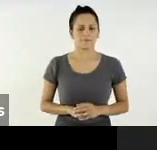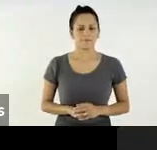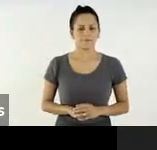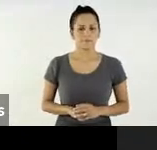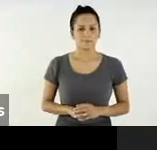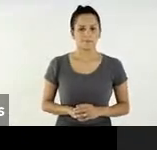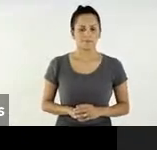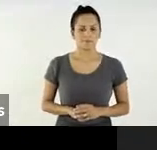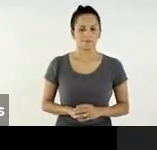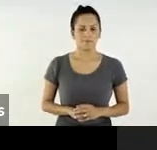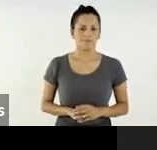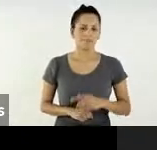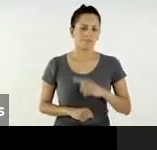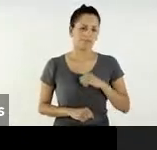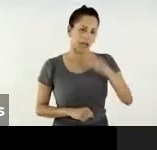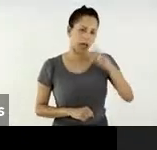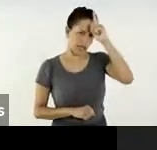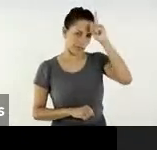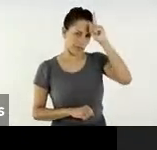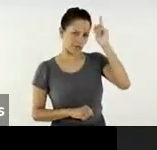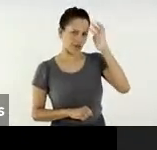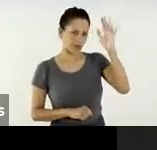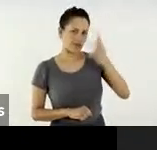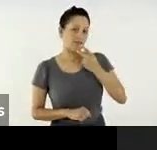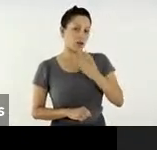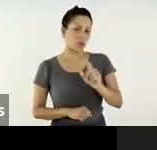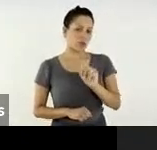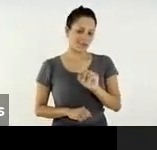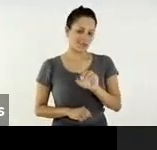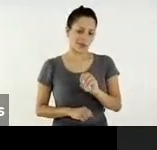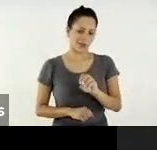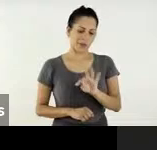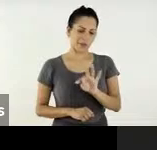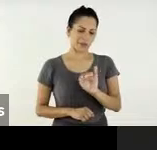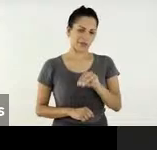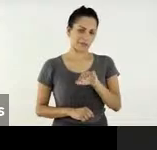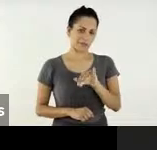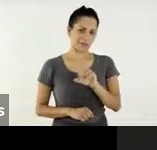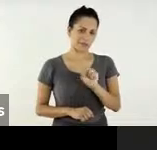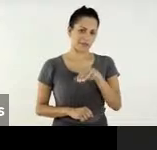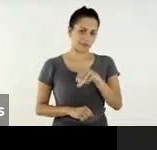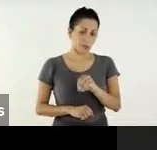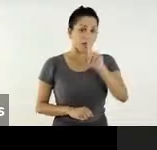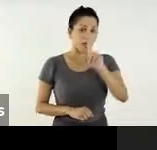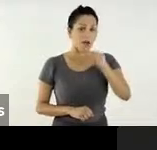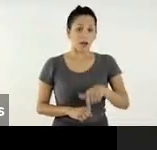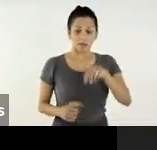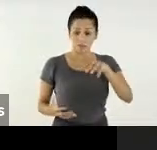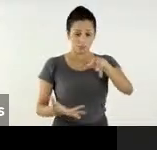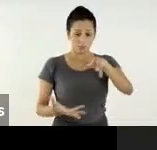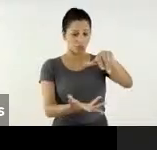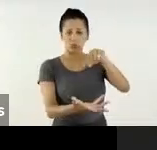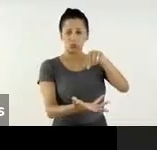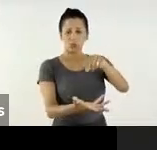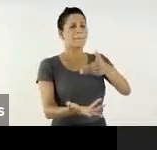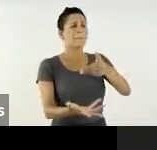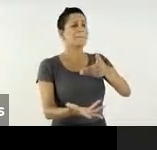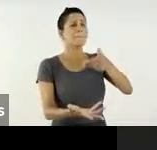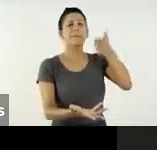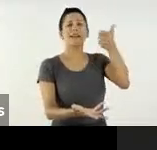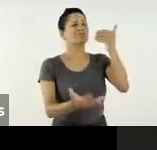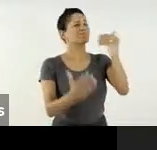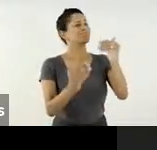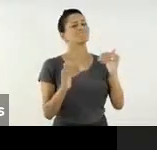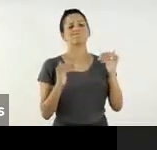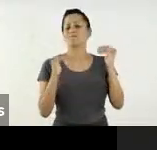as the world that is best possible among worlds. Surely we must be able to not only imagine